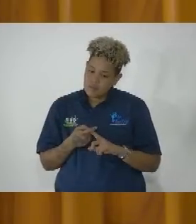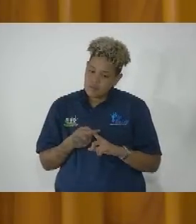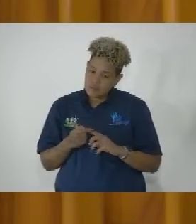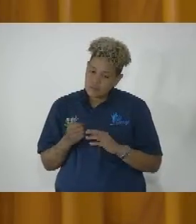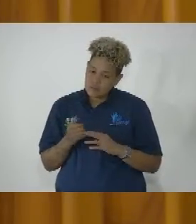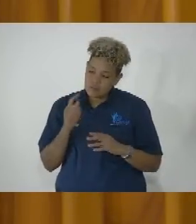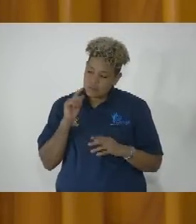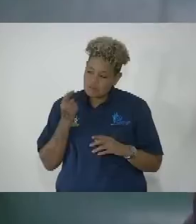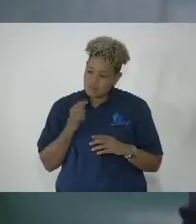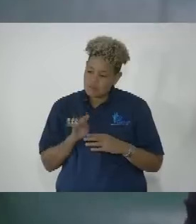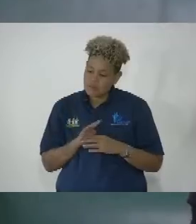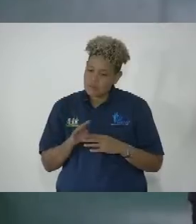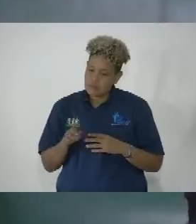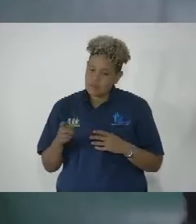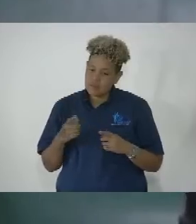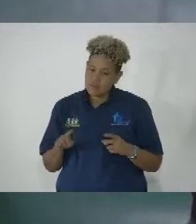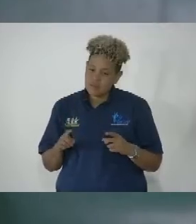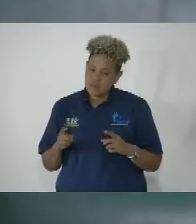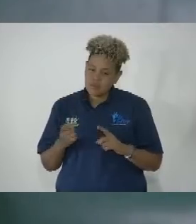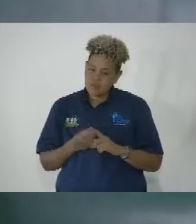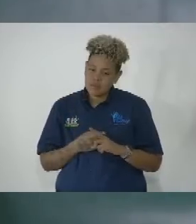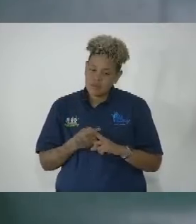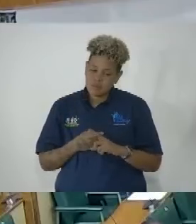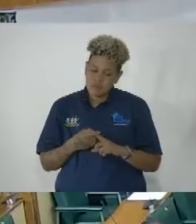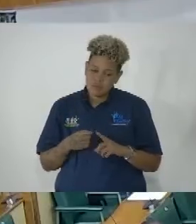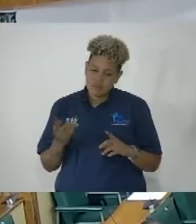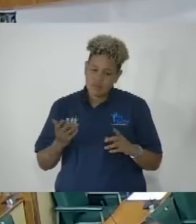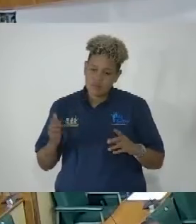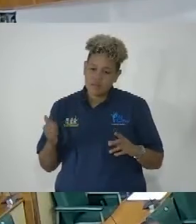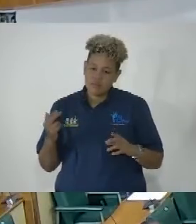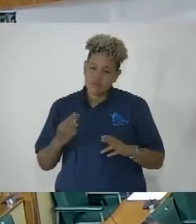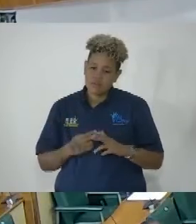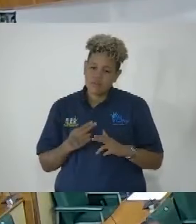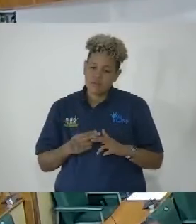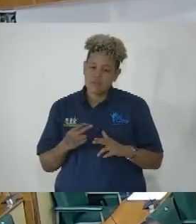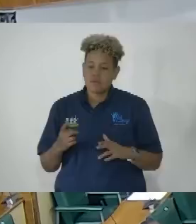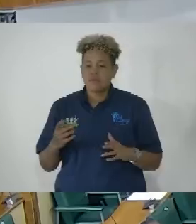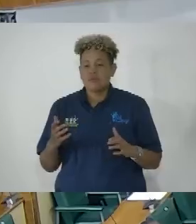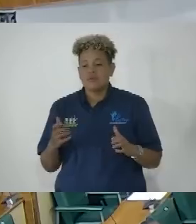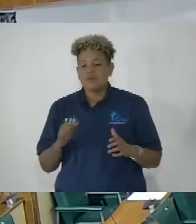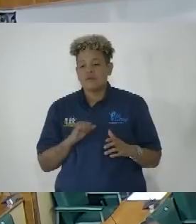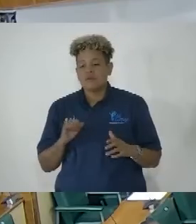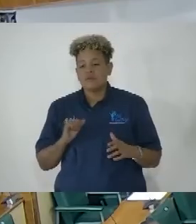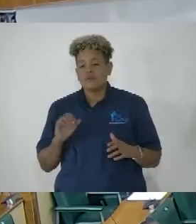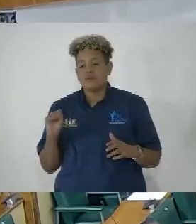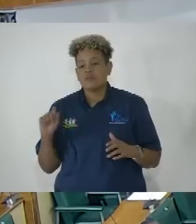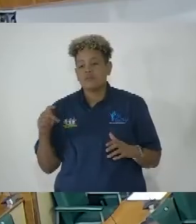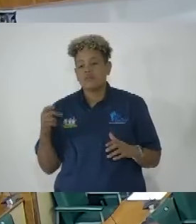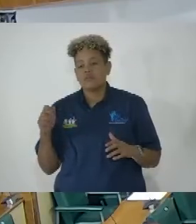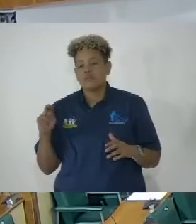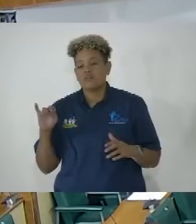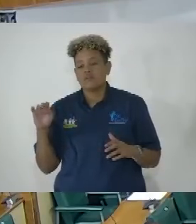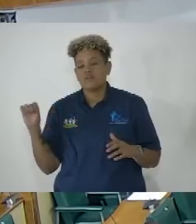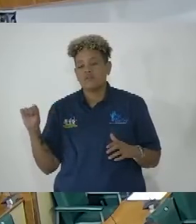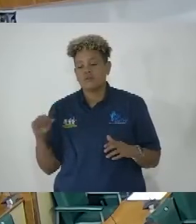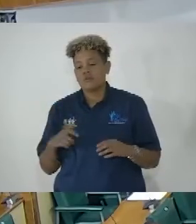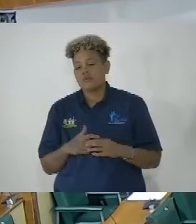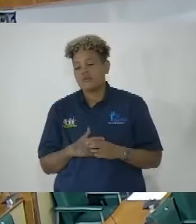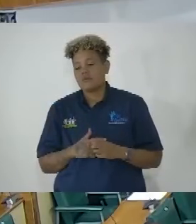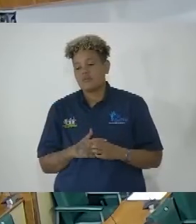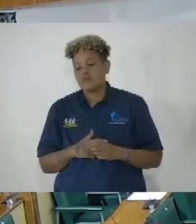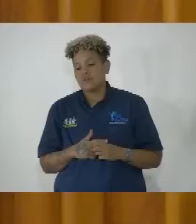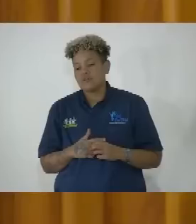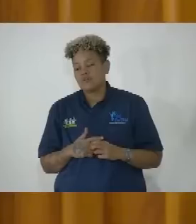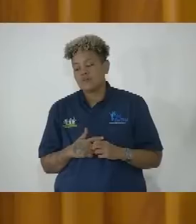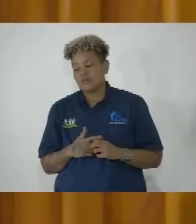government business. So what's the other name that? What's the other name that you? Senator Sophia Razorbean. So, Minister, you